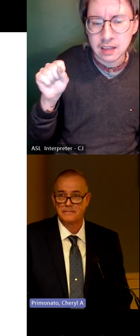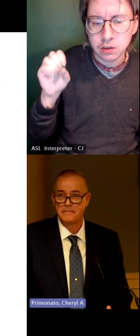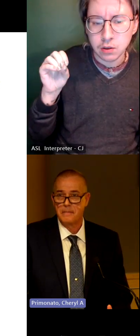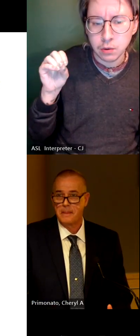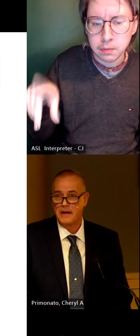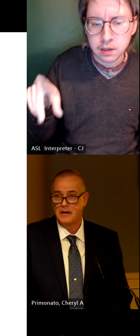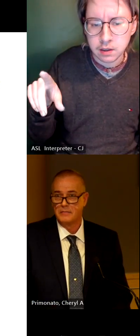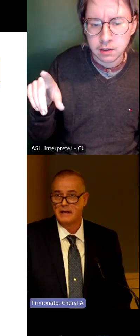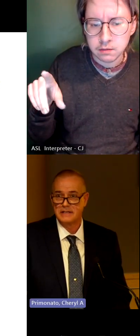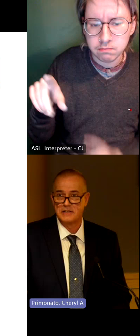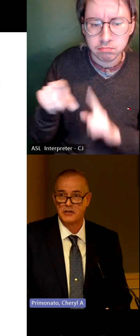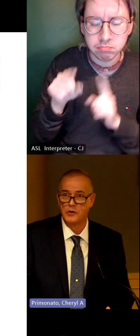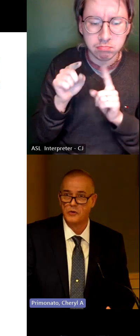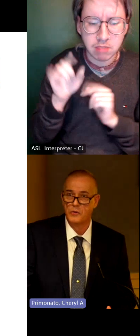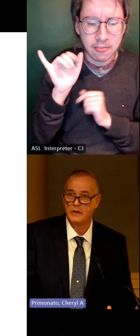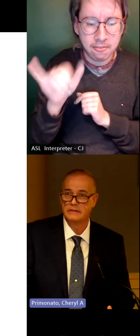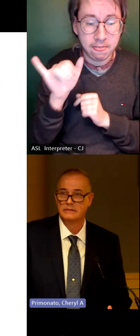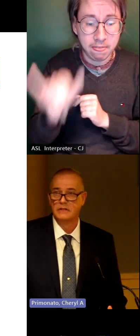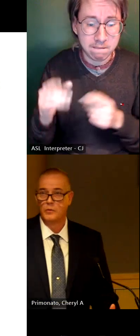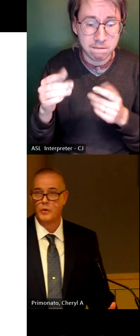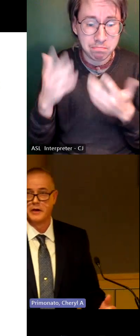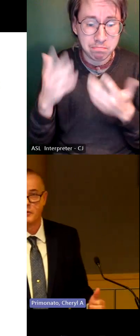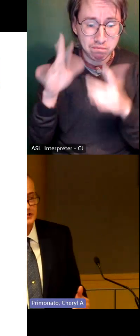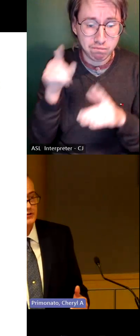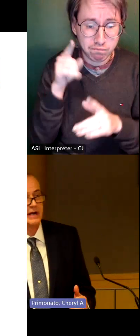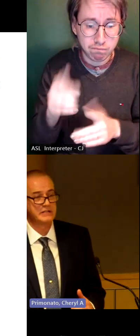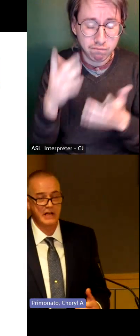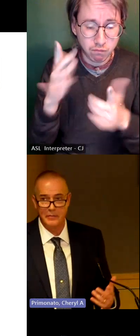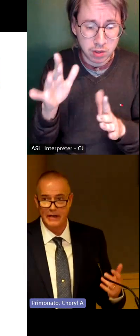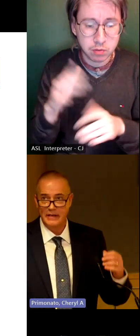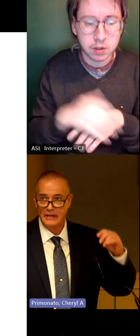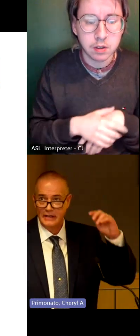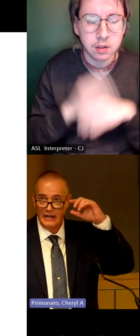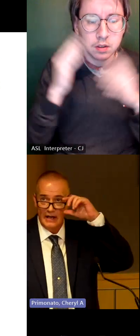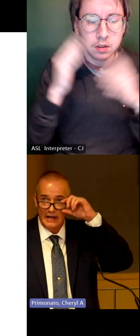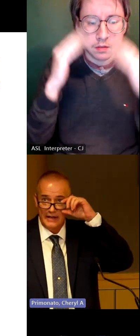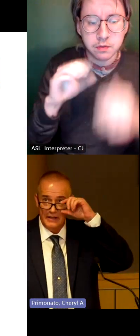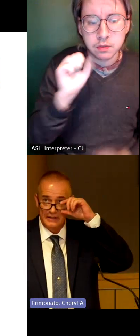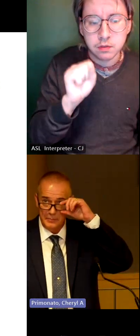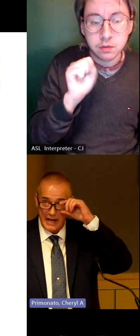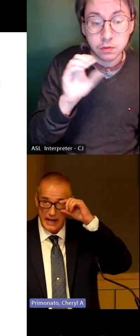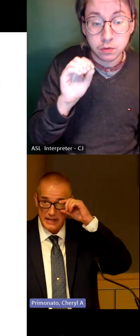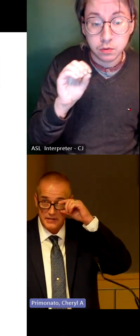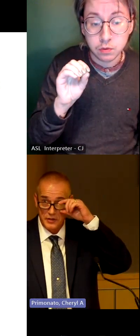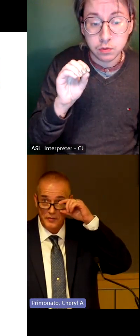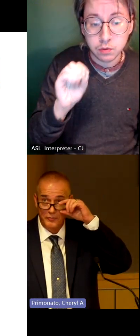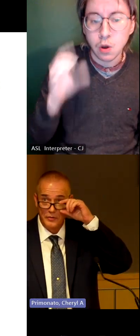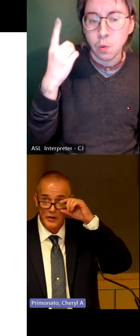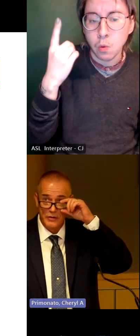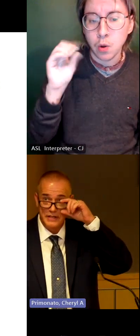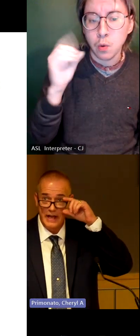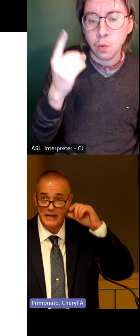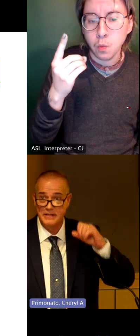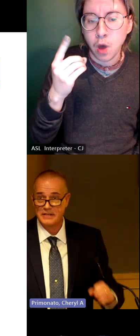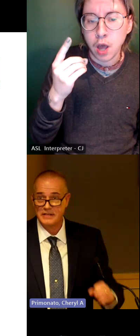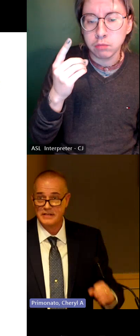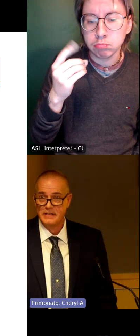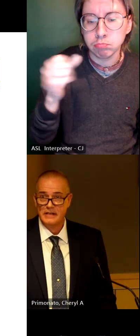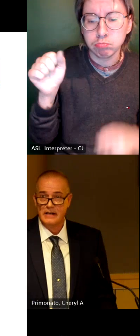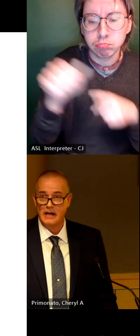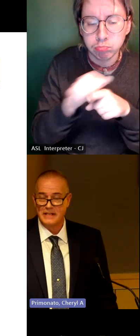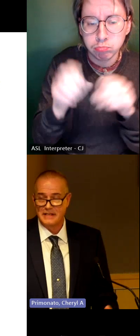procedures. SSO 101 training is going to be conducted by SSO for the